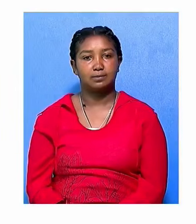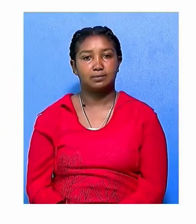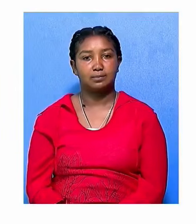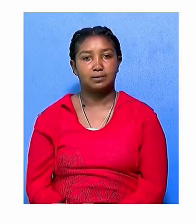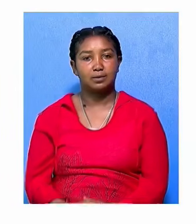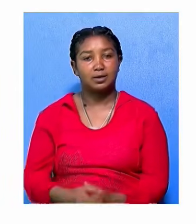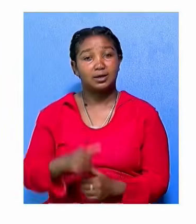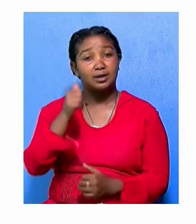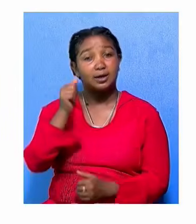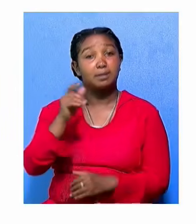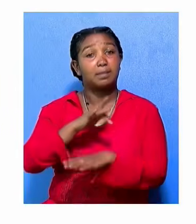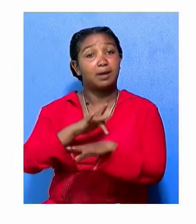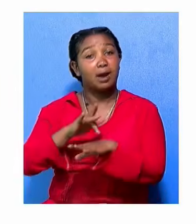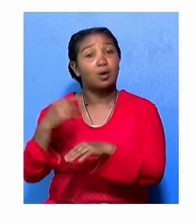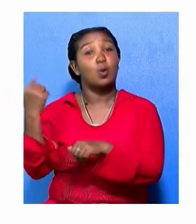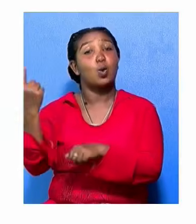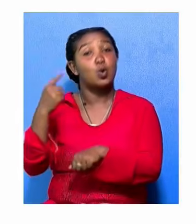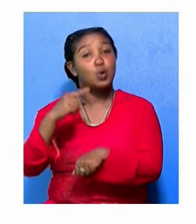always reads